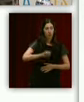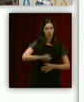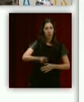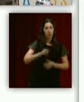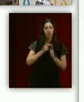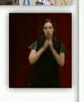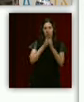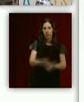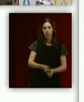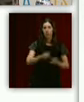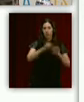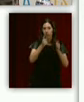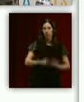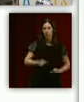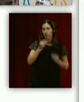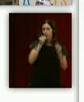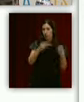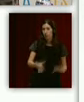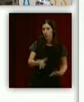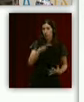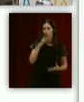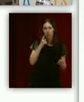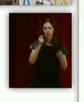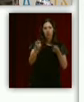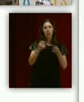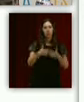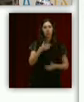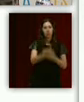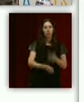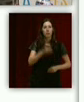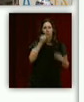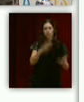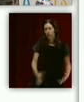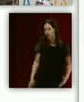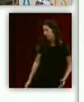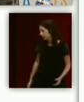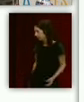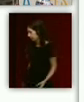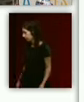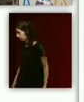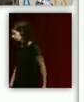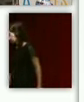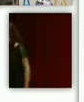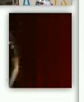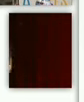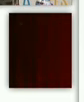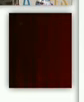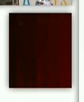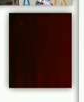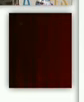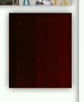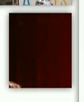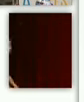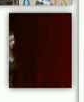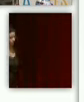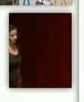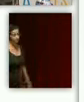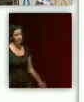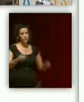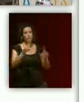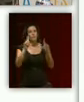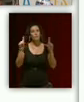information regarding the direction of the person, the walker just follows a rectangle and he follows it quite well. This entails that the